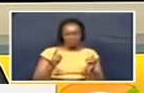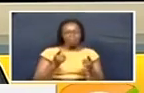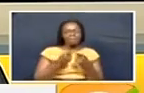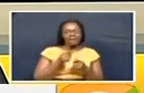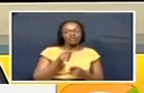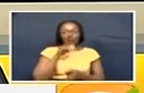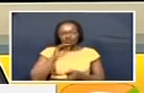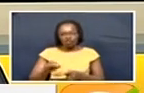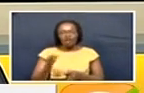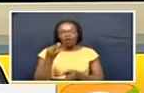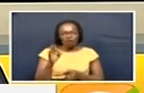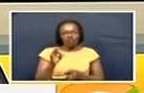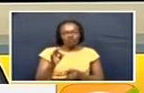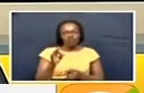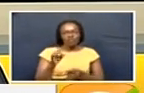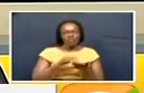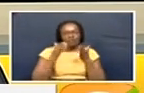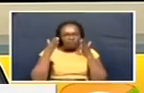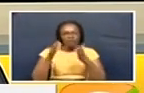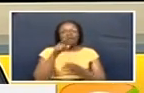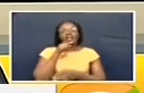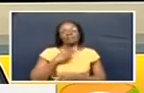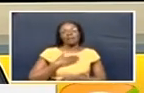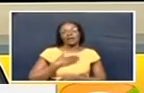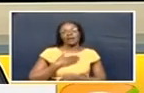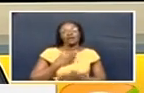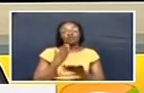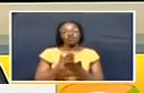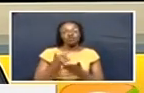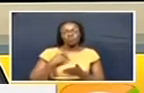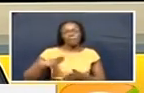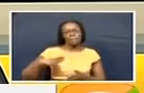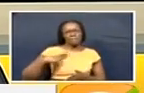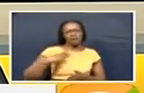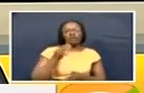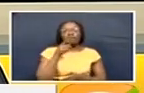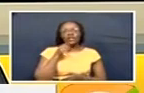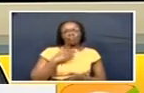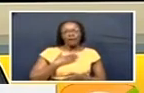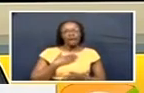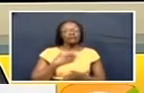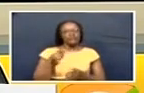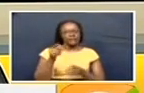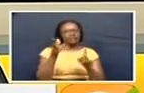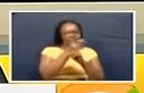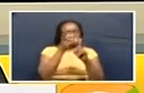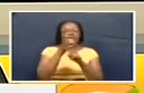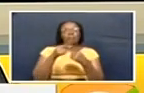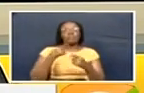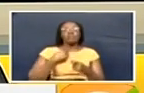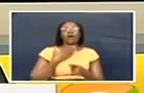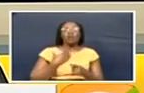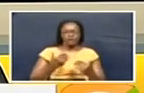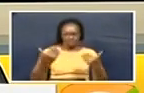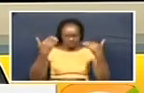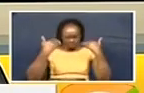of so and so. So as much as, and I really am, as proud as I am of my dad's achievements, I wanted to be my own person. And so